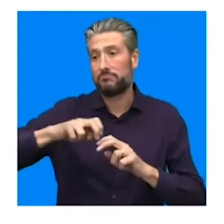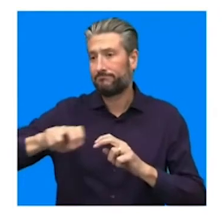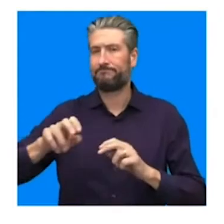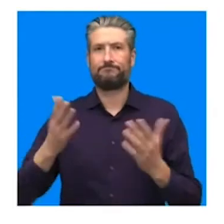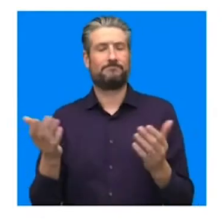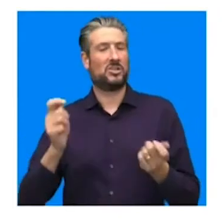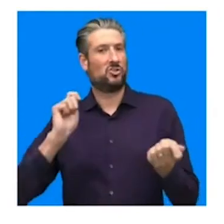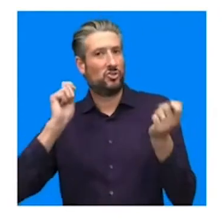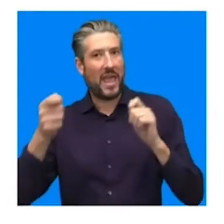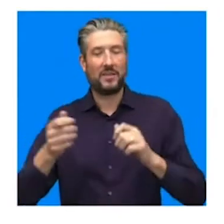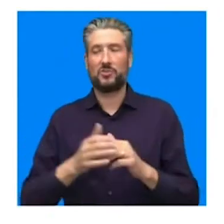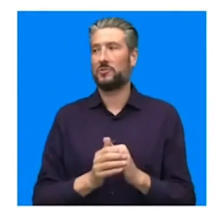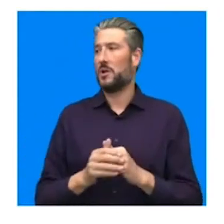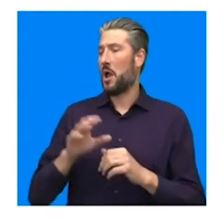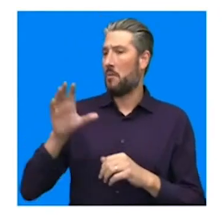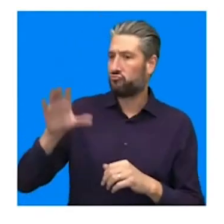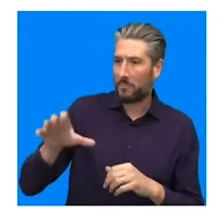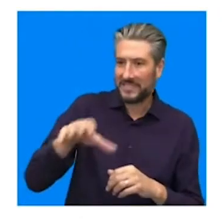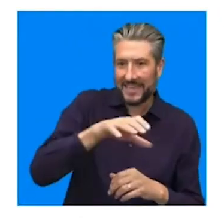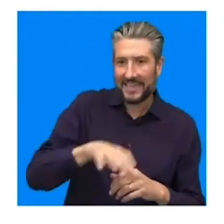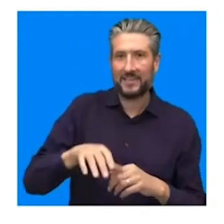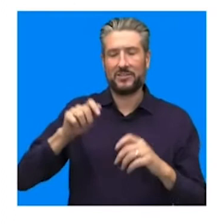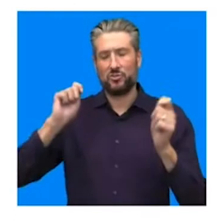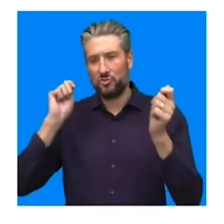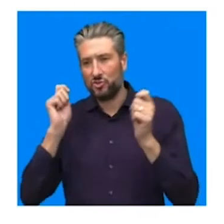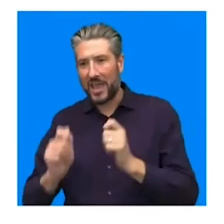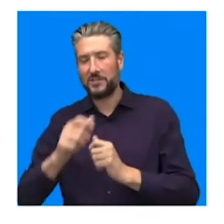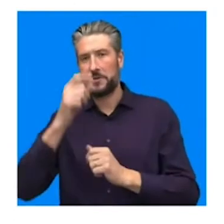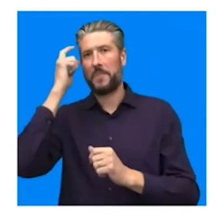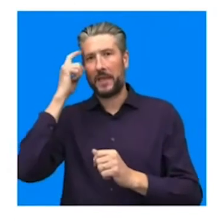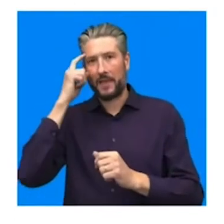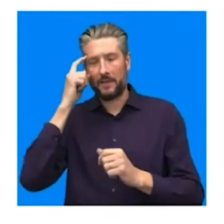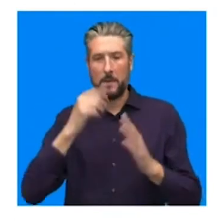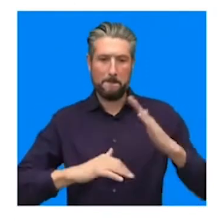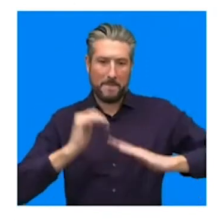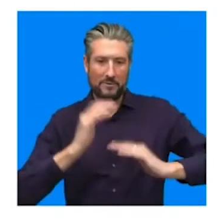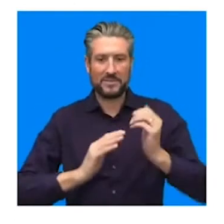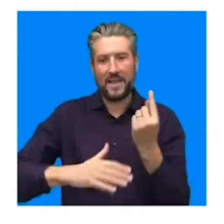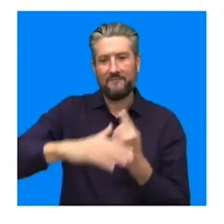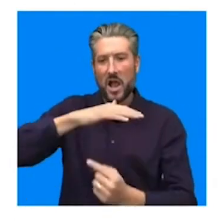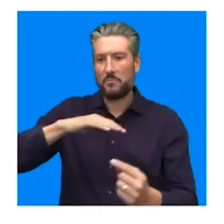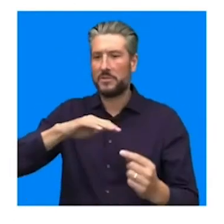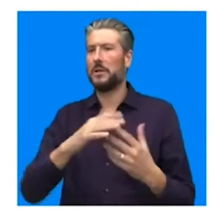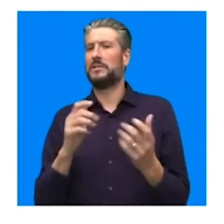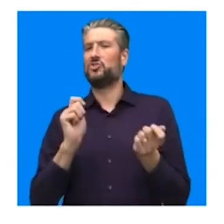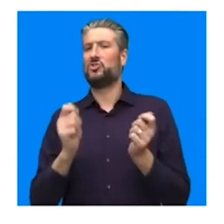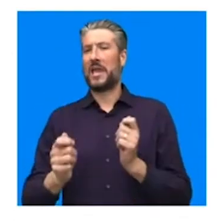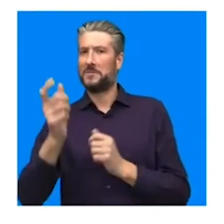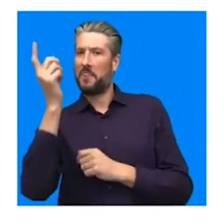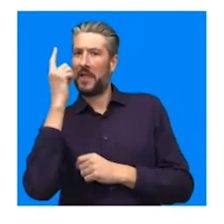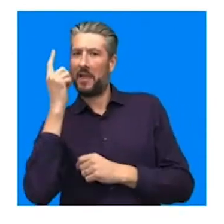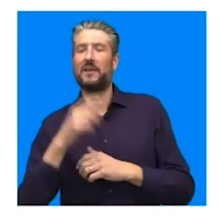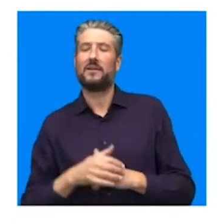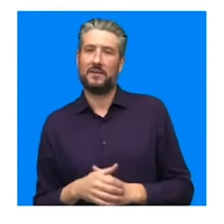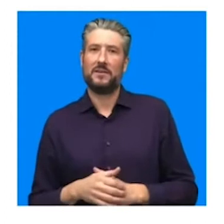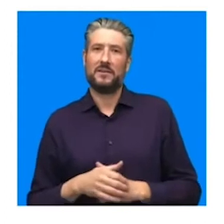and a lot of the ways that we think about the built environment. My background, Joanna, as you know, is that I'm